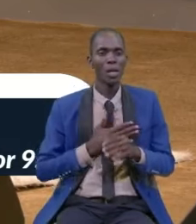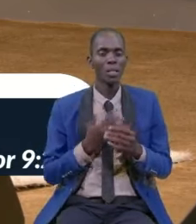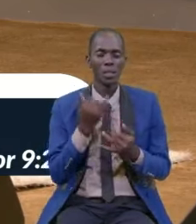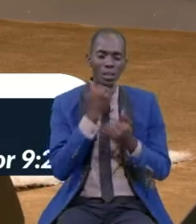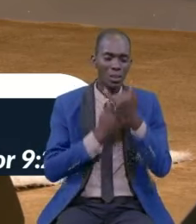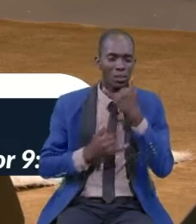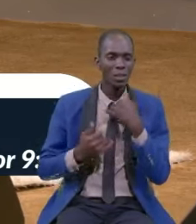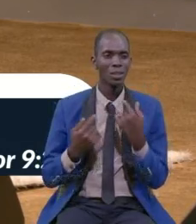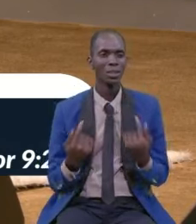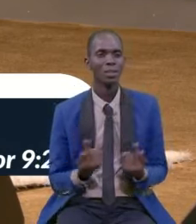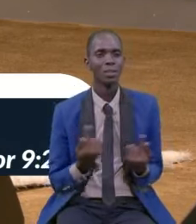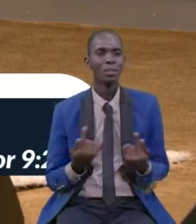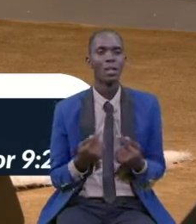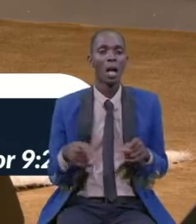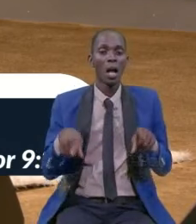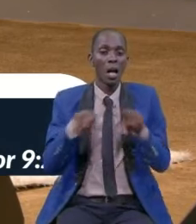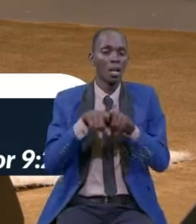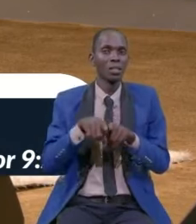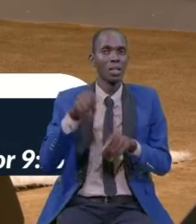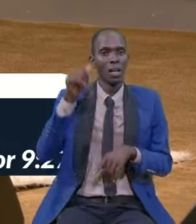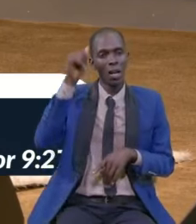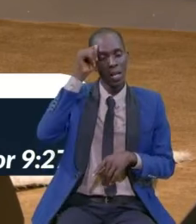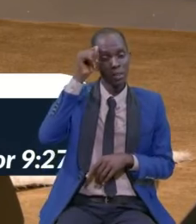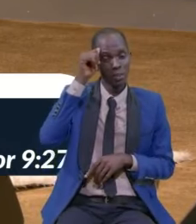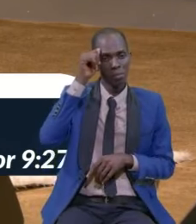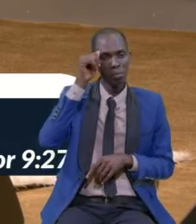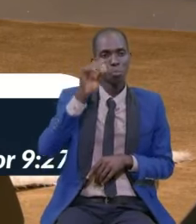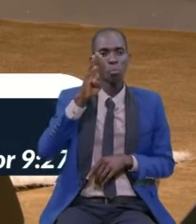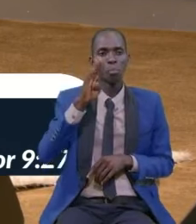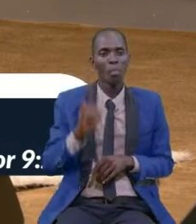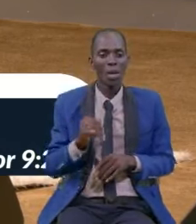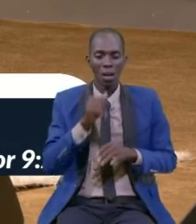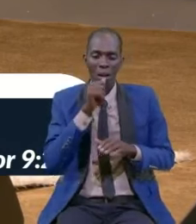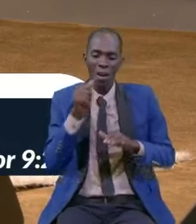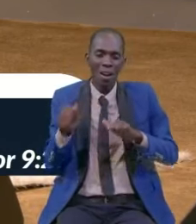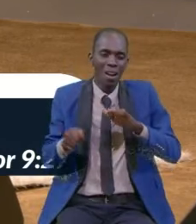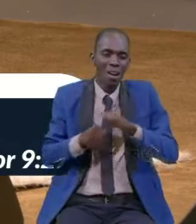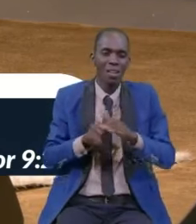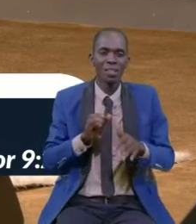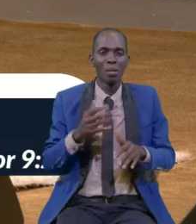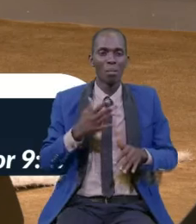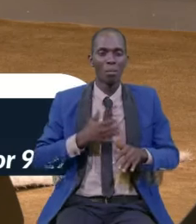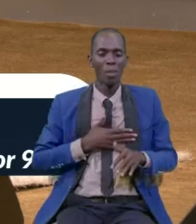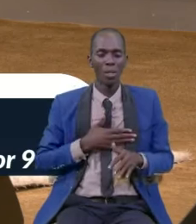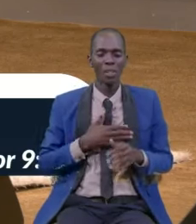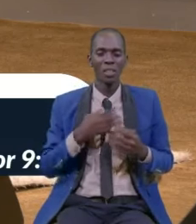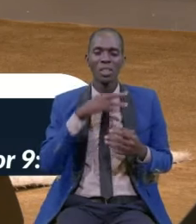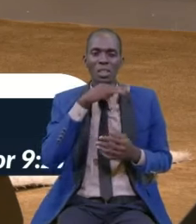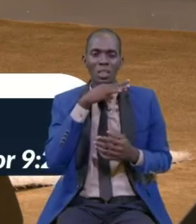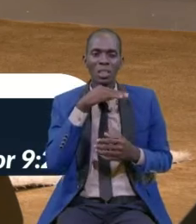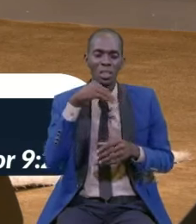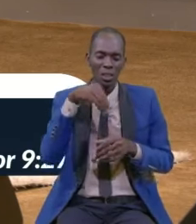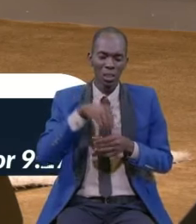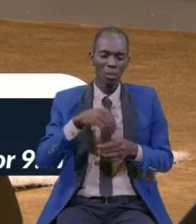as Adam by hiding my iniquity in my